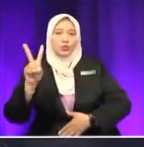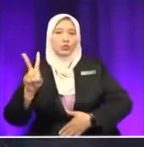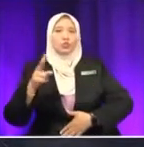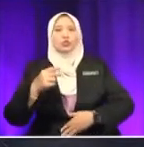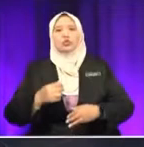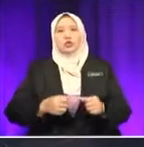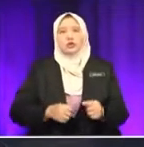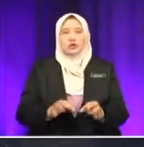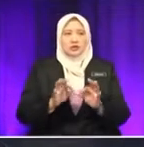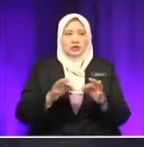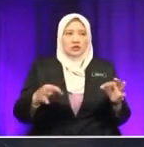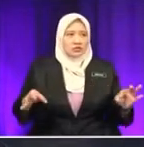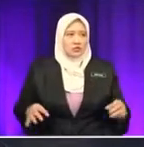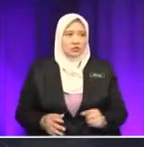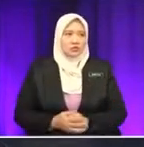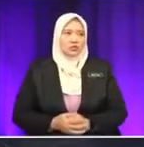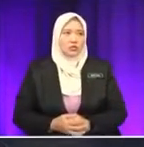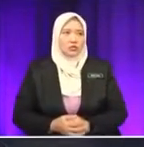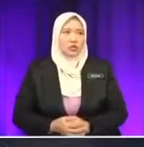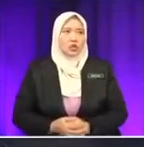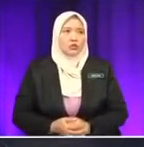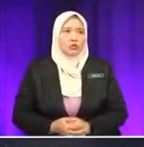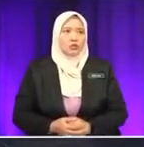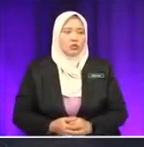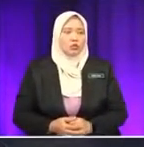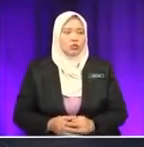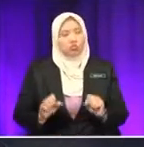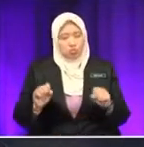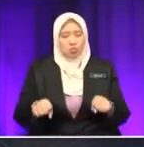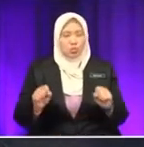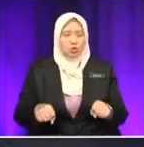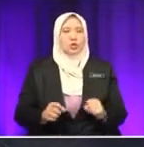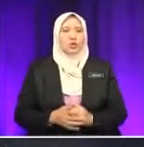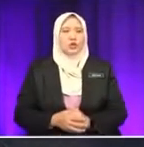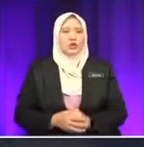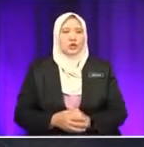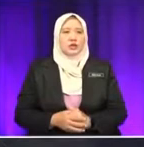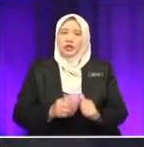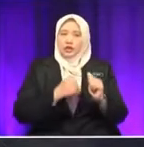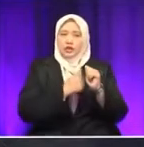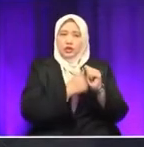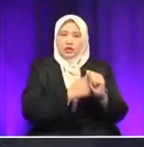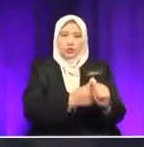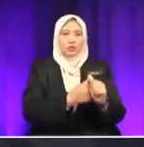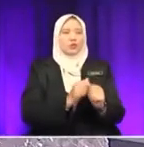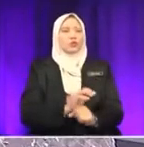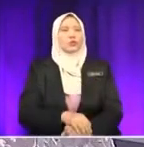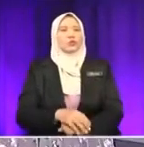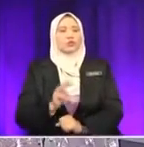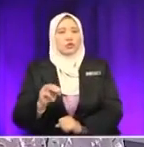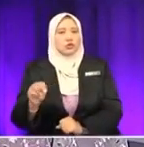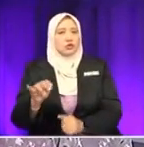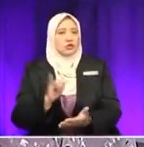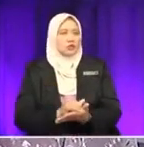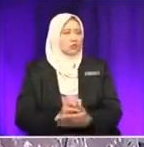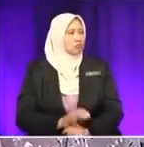to them. Even if it's an open-ended question, if it's just one sentence, it's okay. Fine. Now, goes to the low proficiency learners. Okay. All right. So, now, Hasif,